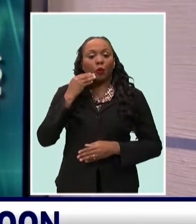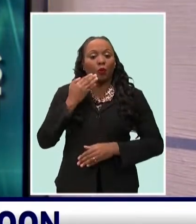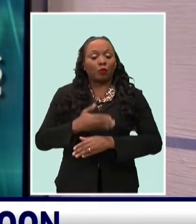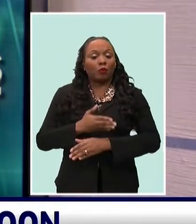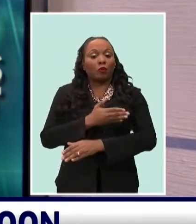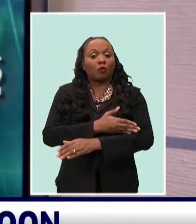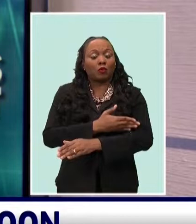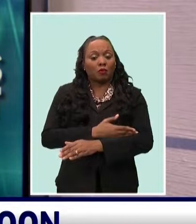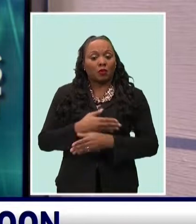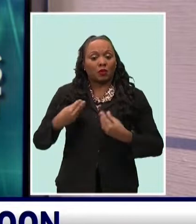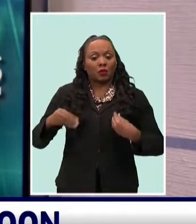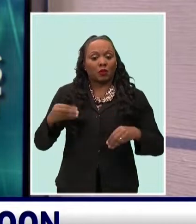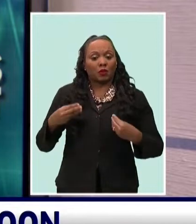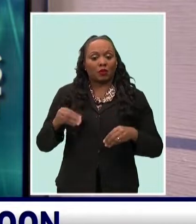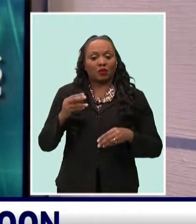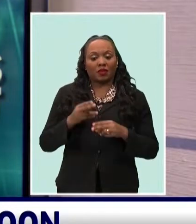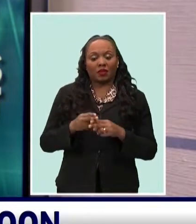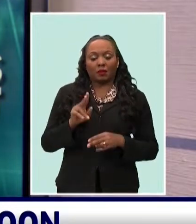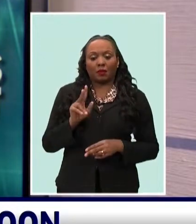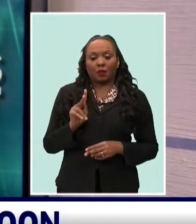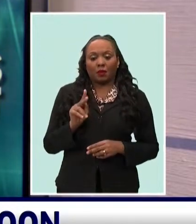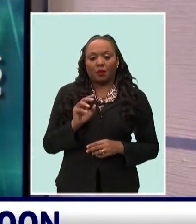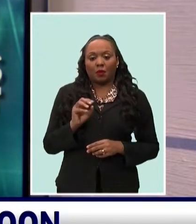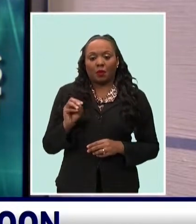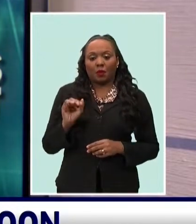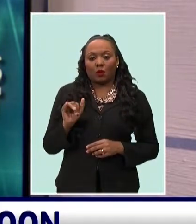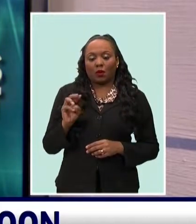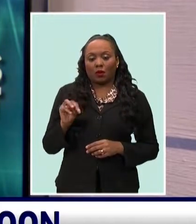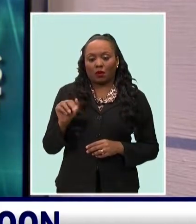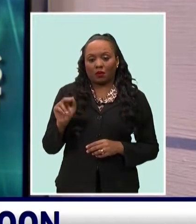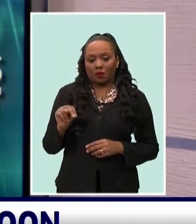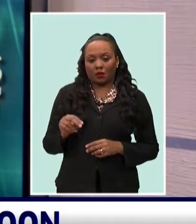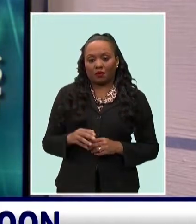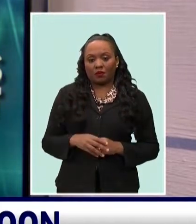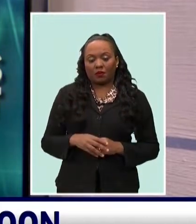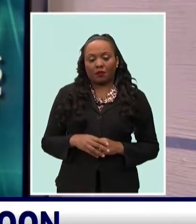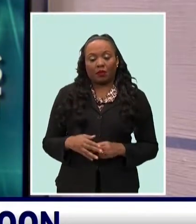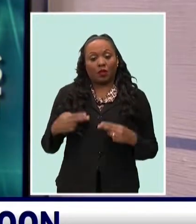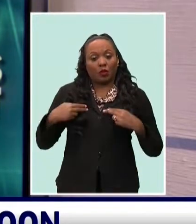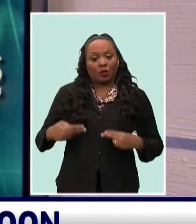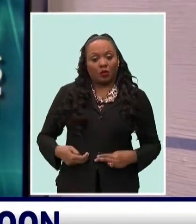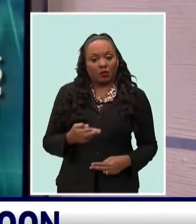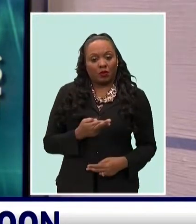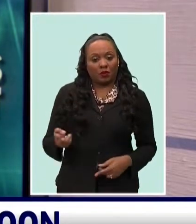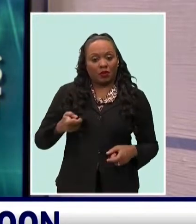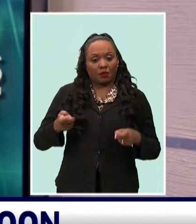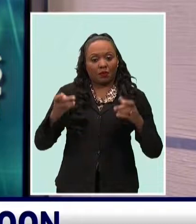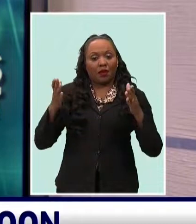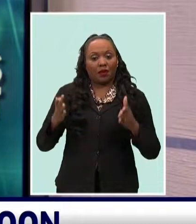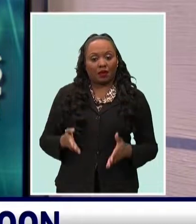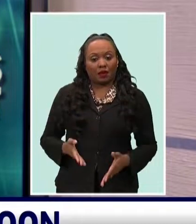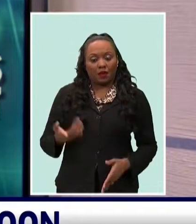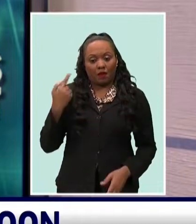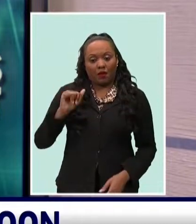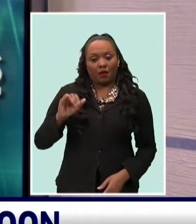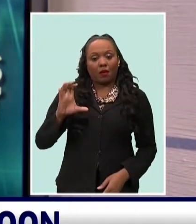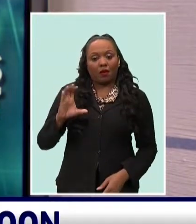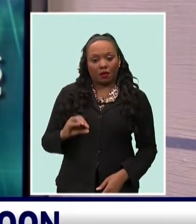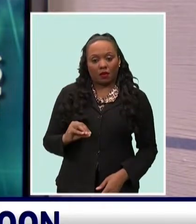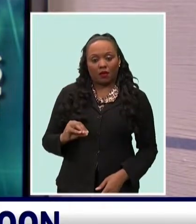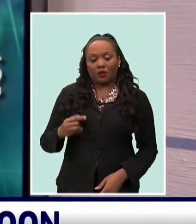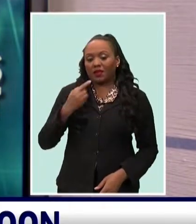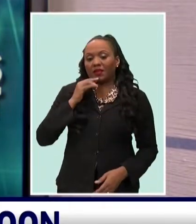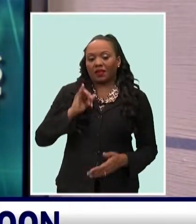improvement megastore at Kendall Hill in Christchurch. That's according to Sharon York, the human resources manager for Dutch company Kooiman,